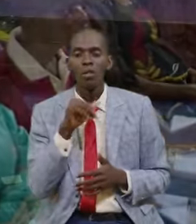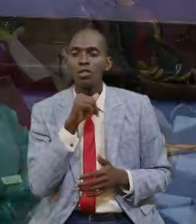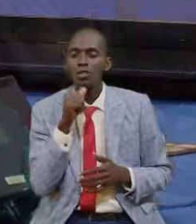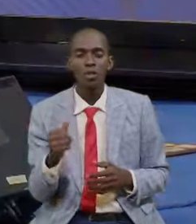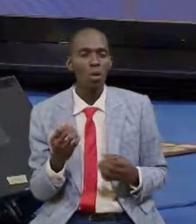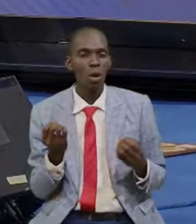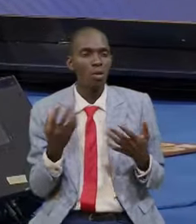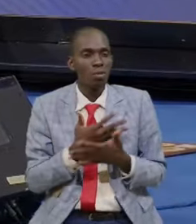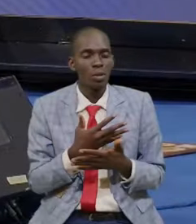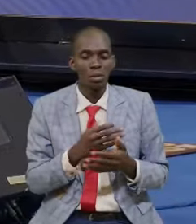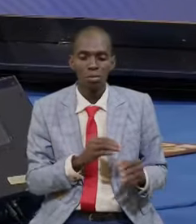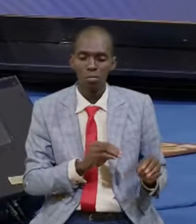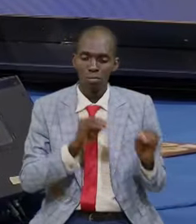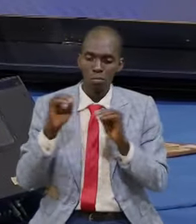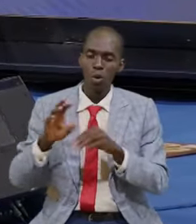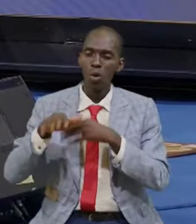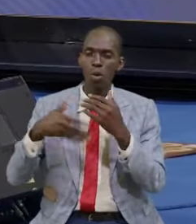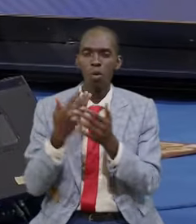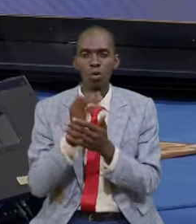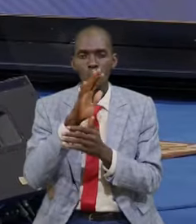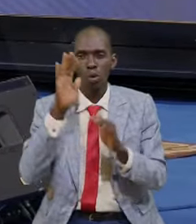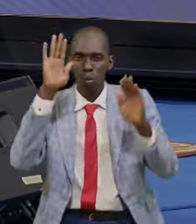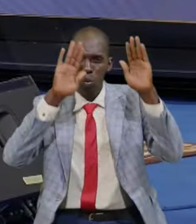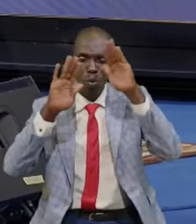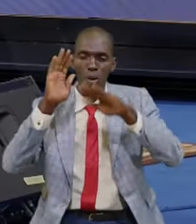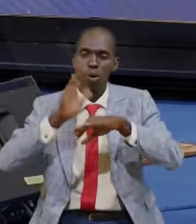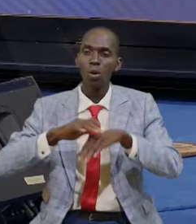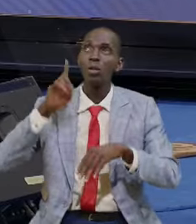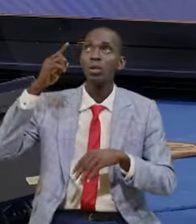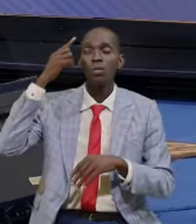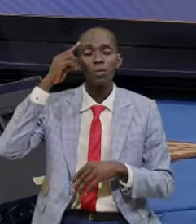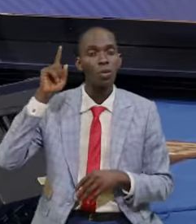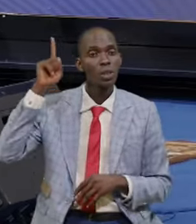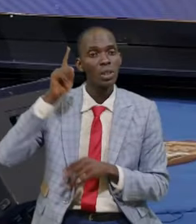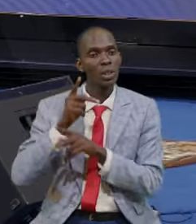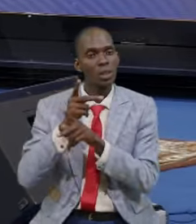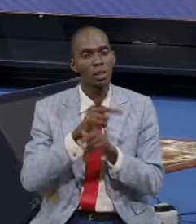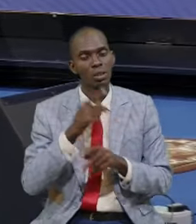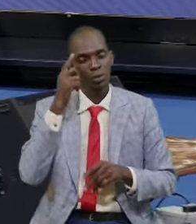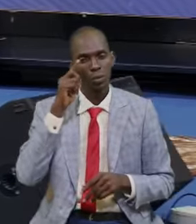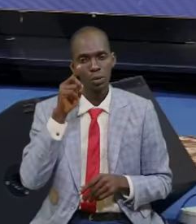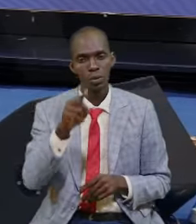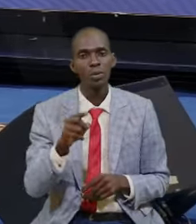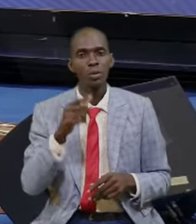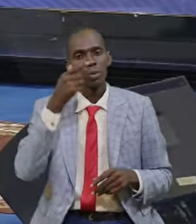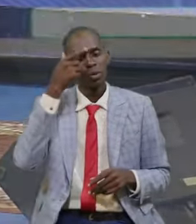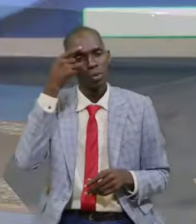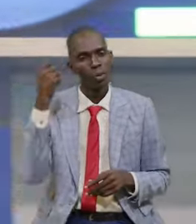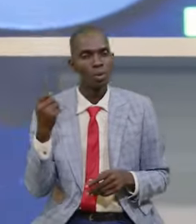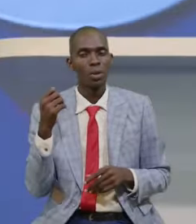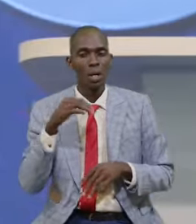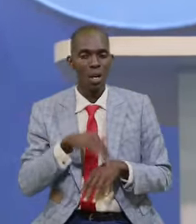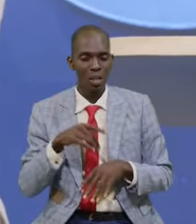your care upon him, for he careth for you. Because at the present